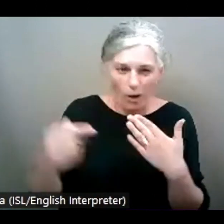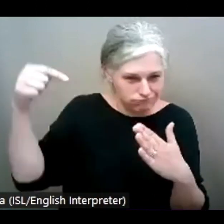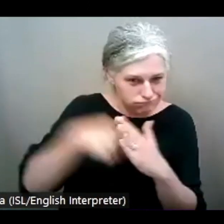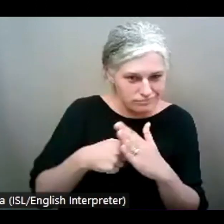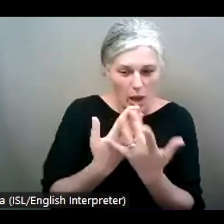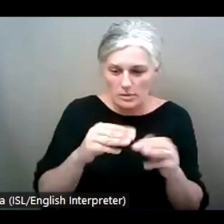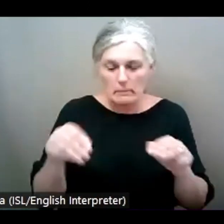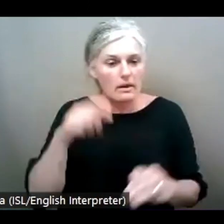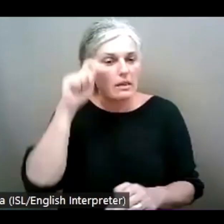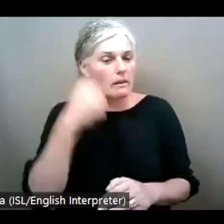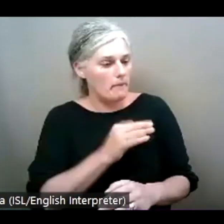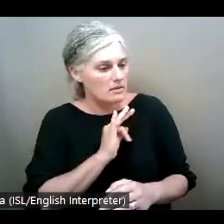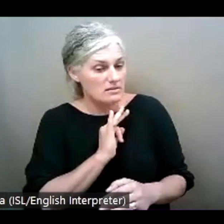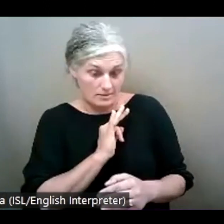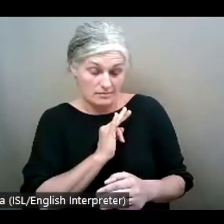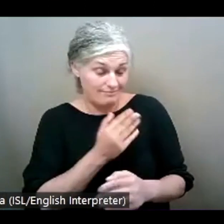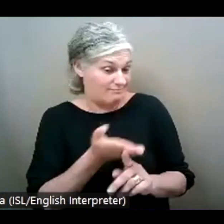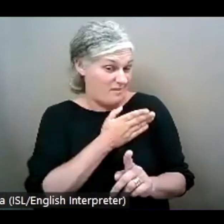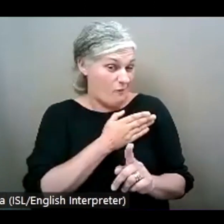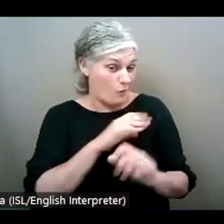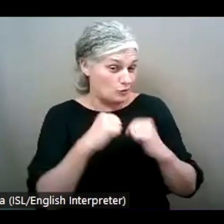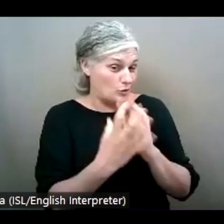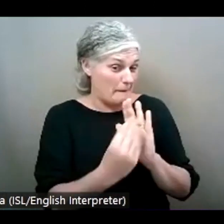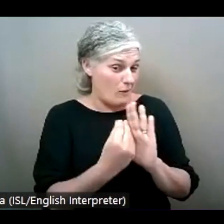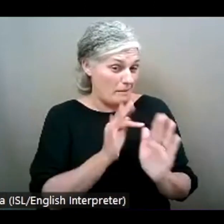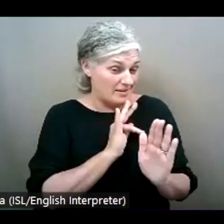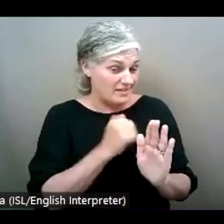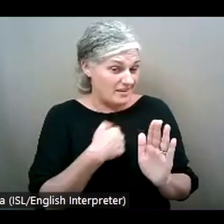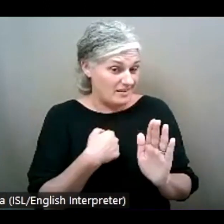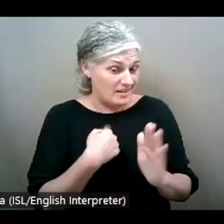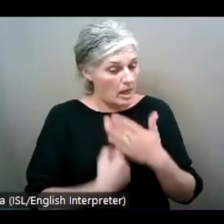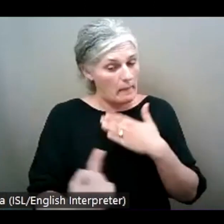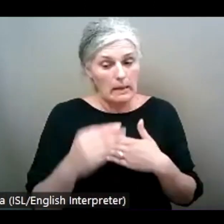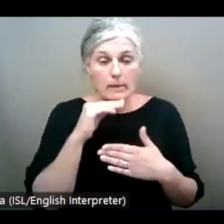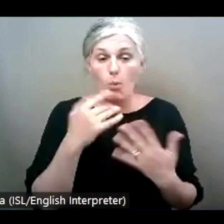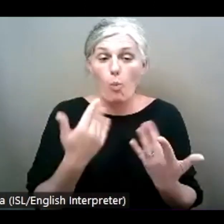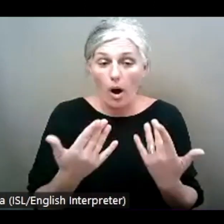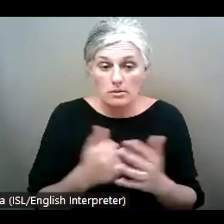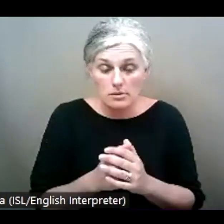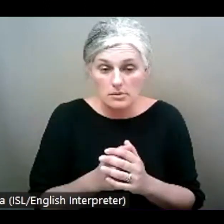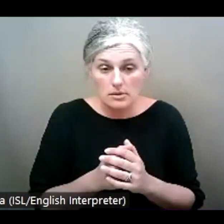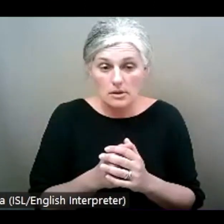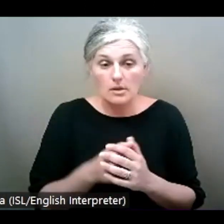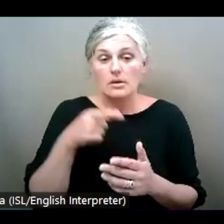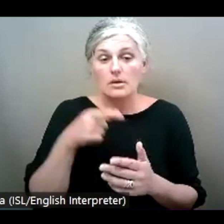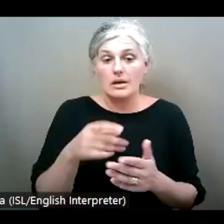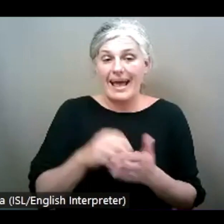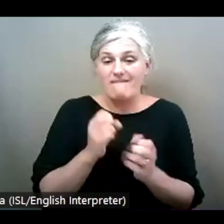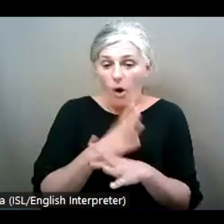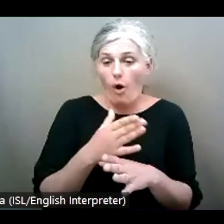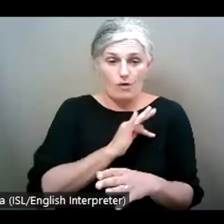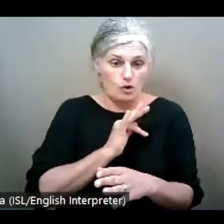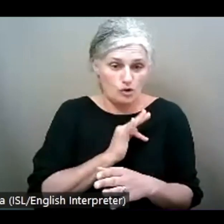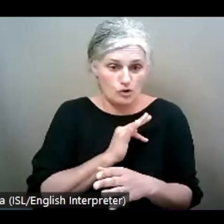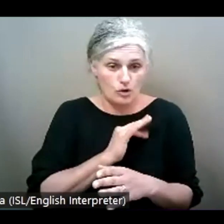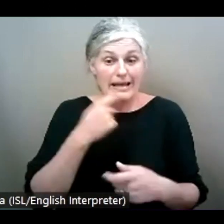people think, myself included before the social model, that being independent means having to do everything for yourself, or the more